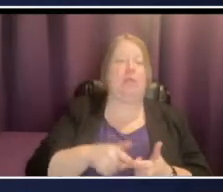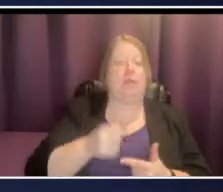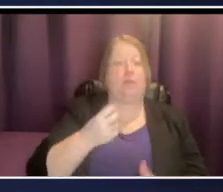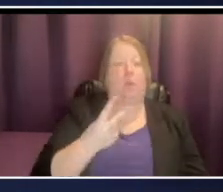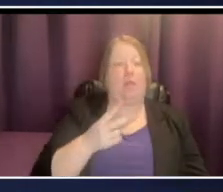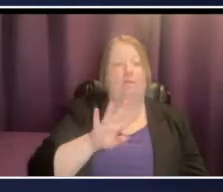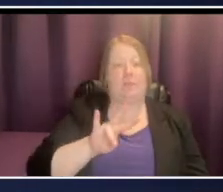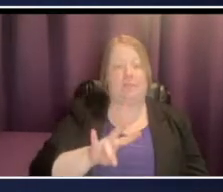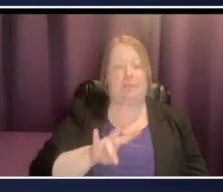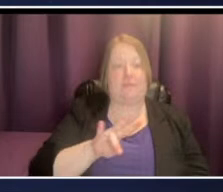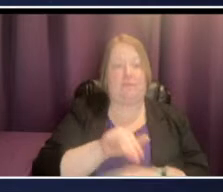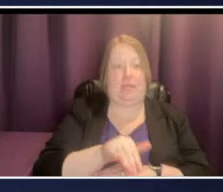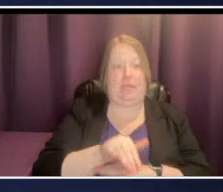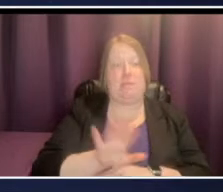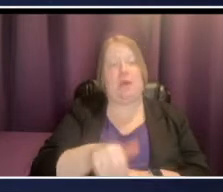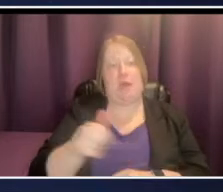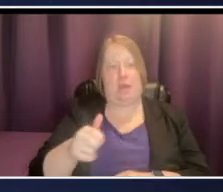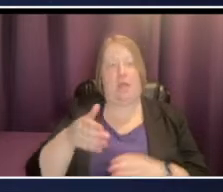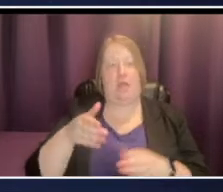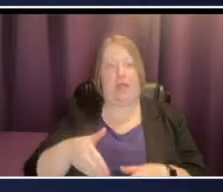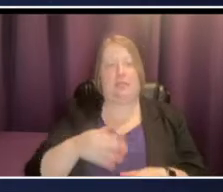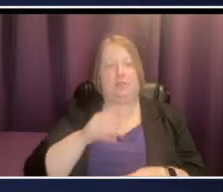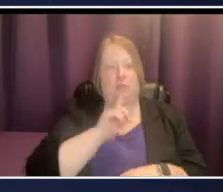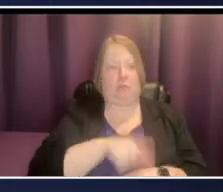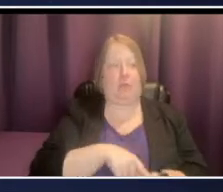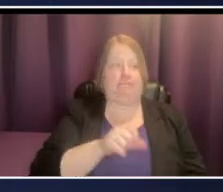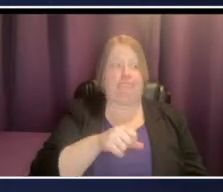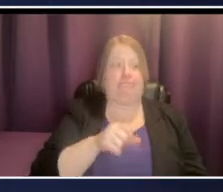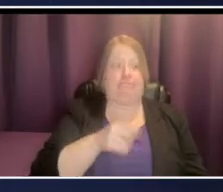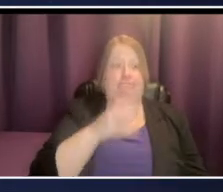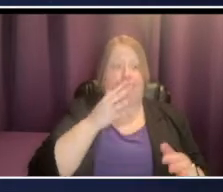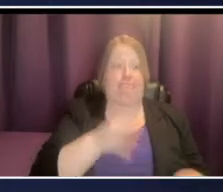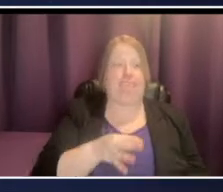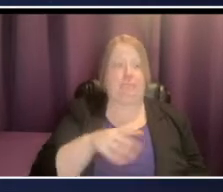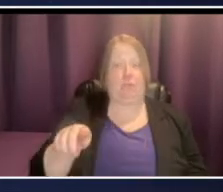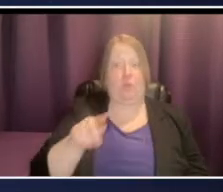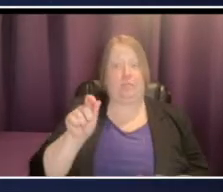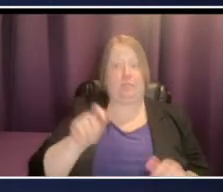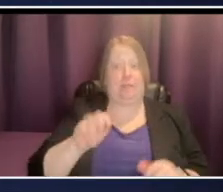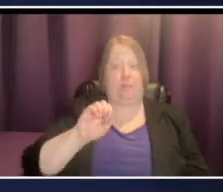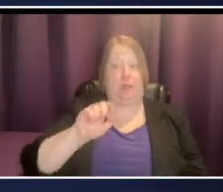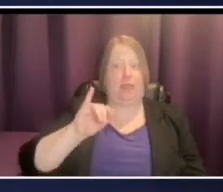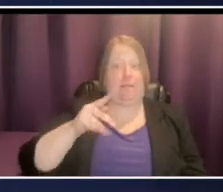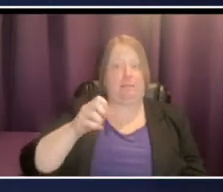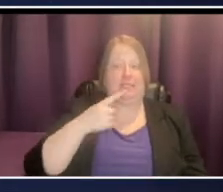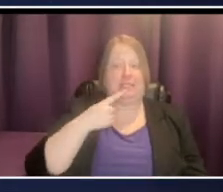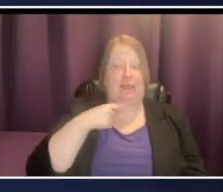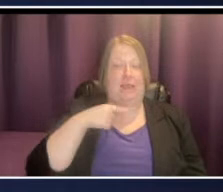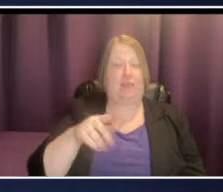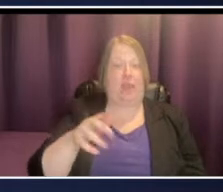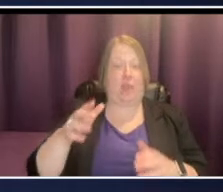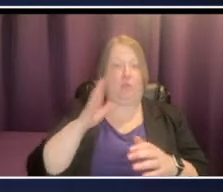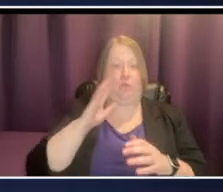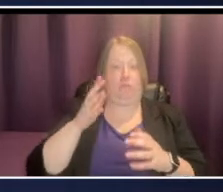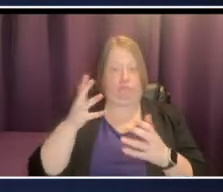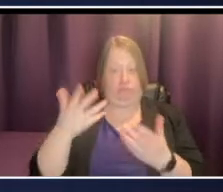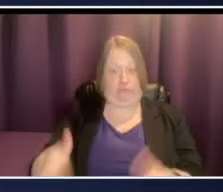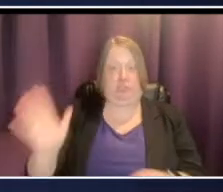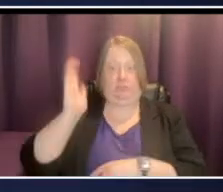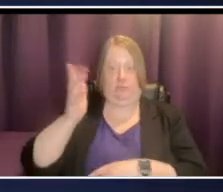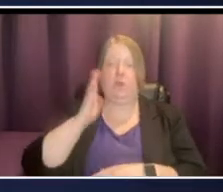another agent responded, "No doubt. The people at the Ellipse said they are moving to the Capitol after the POTUS